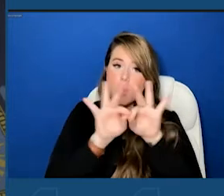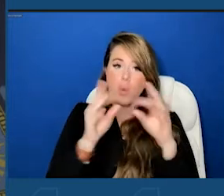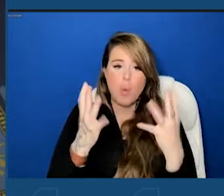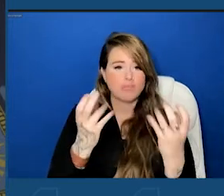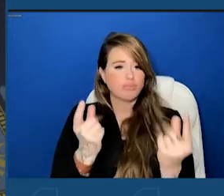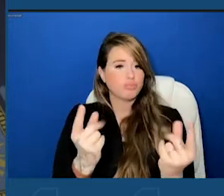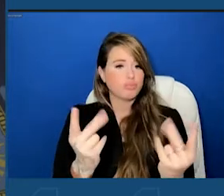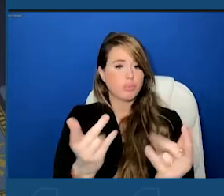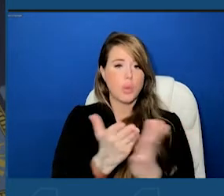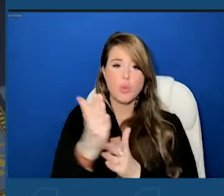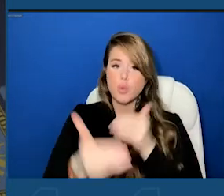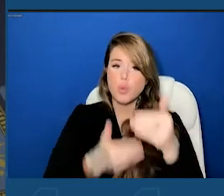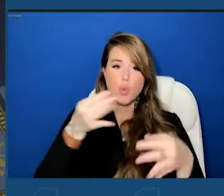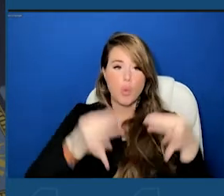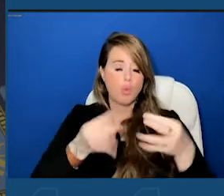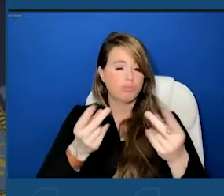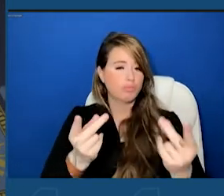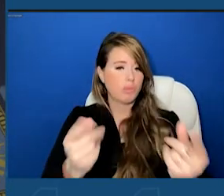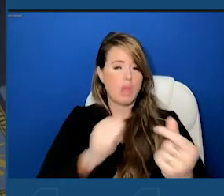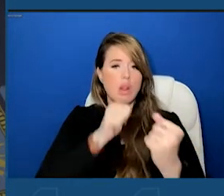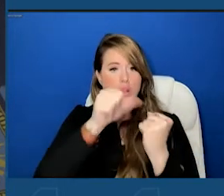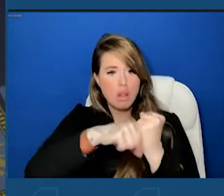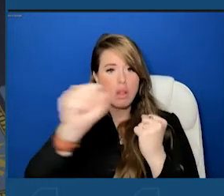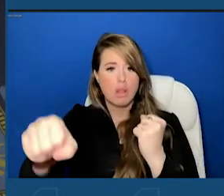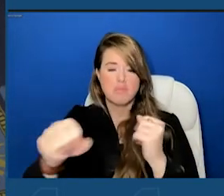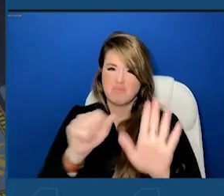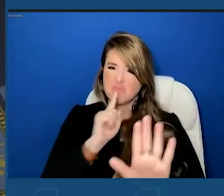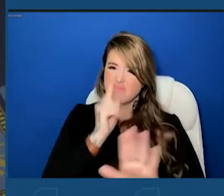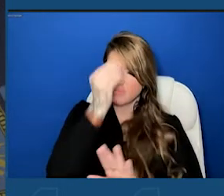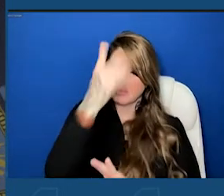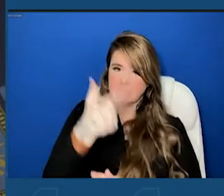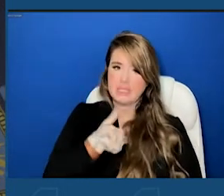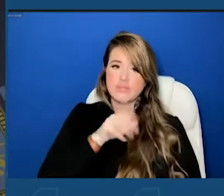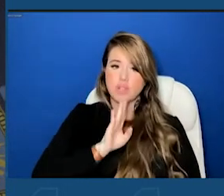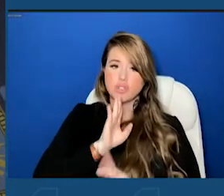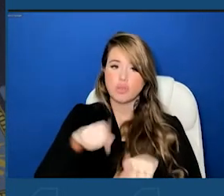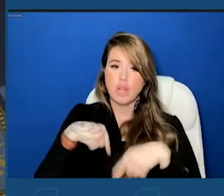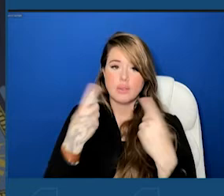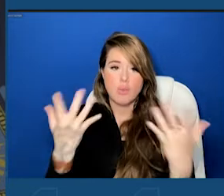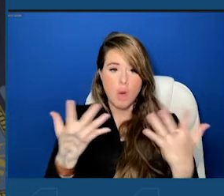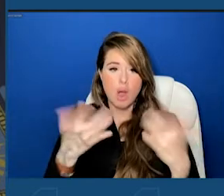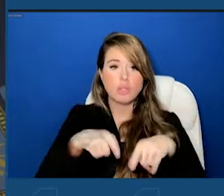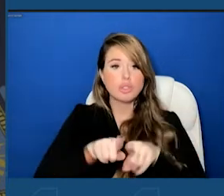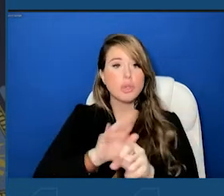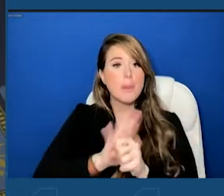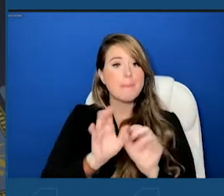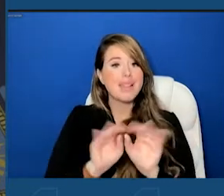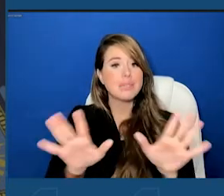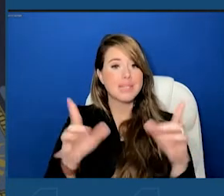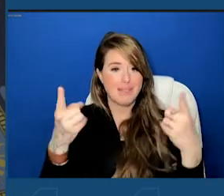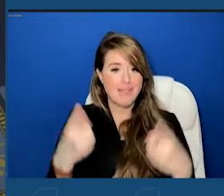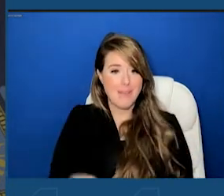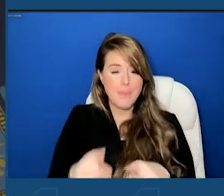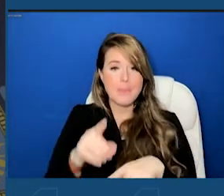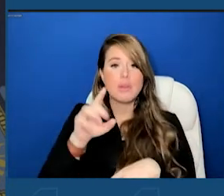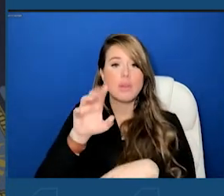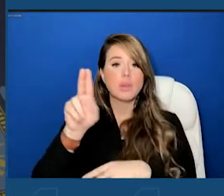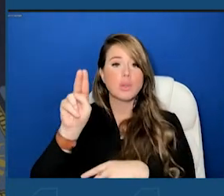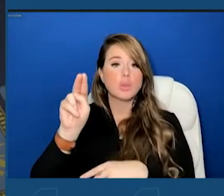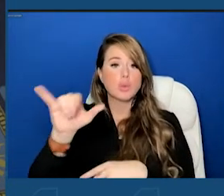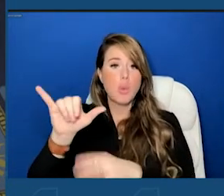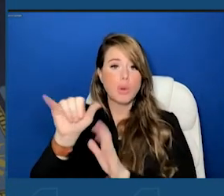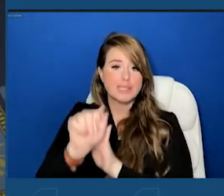faster. I will say, what has been frustrating for me is that during the pandemic, the New York State court system literally shut